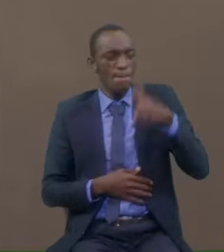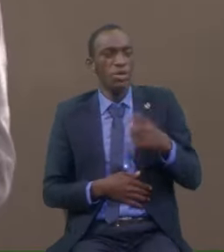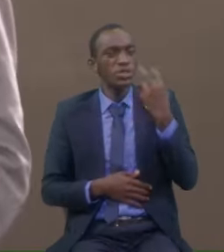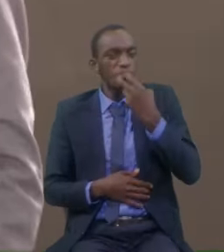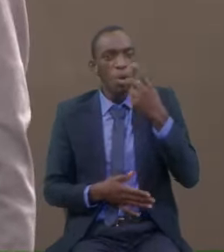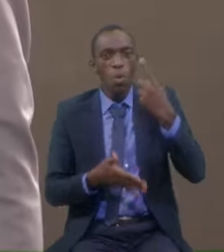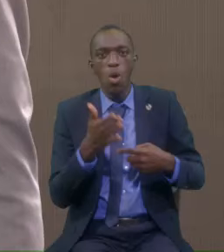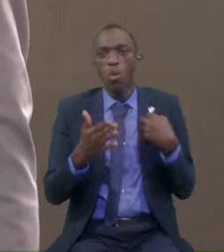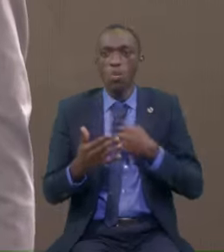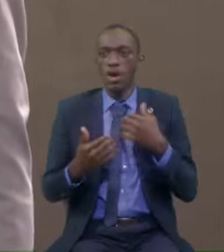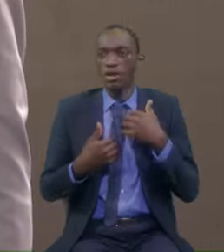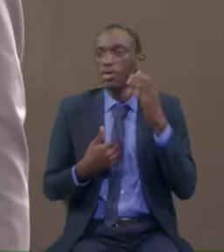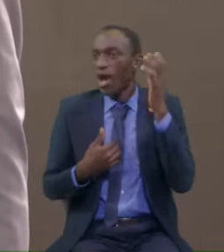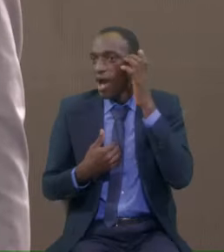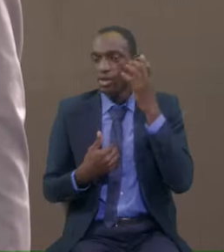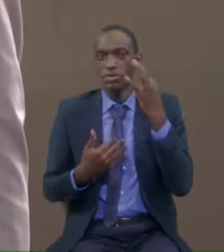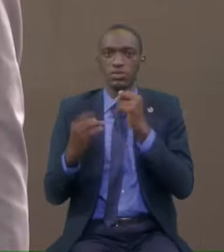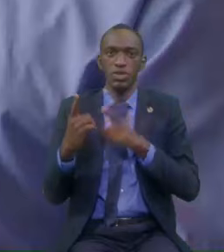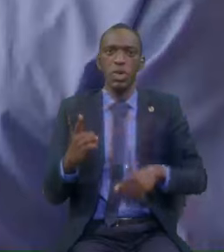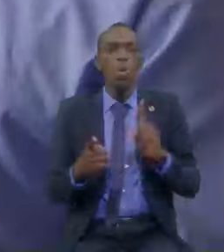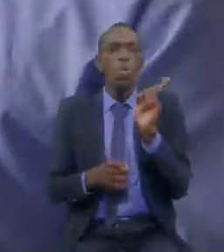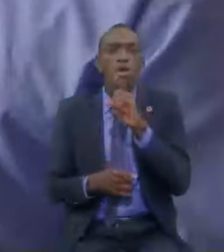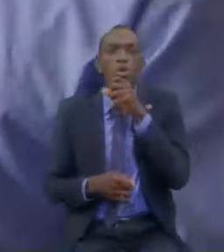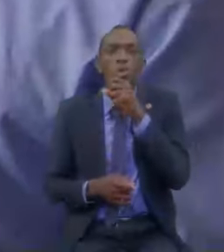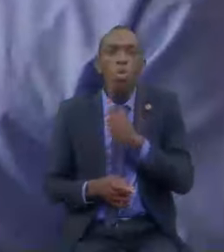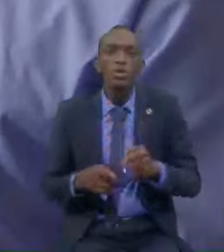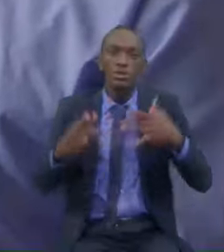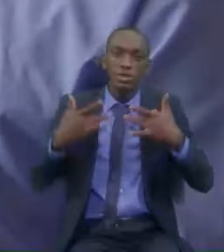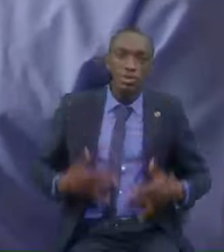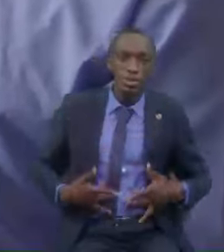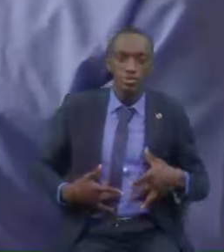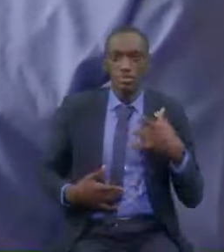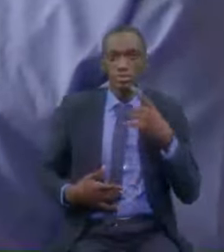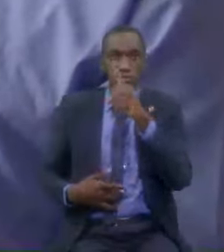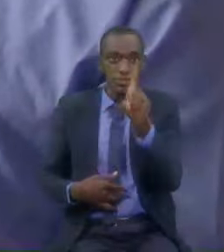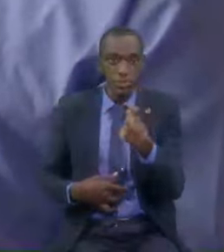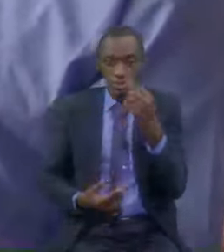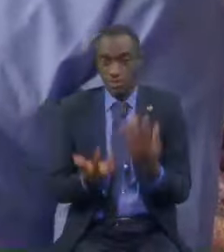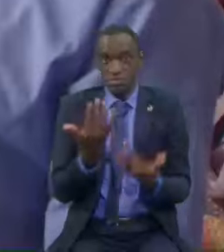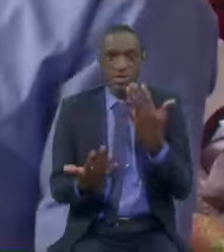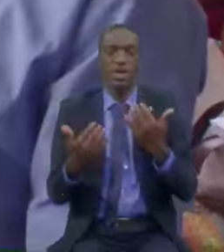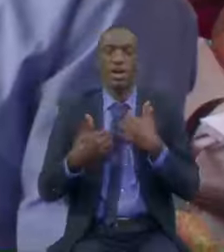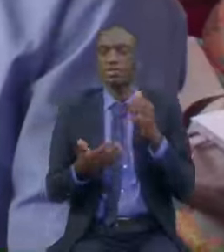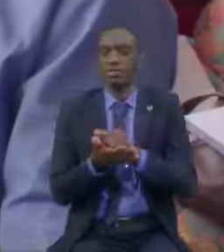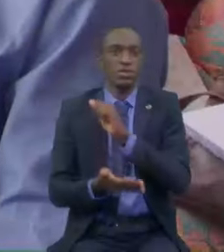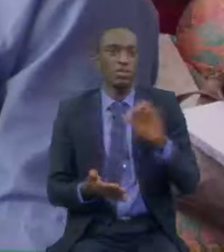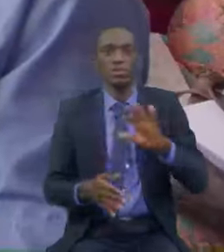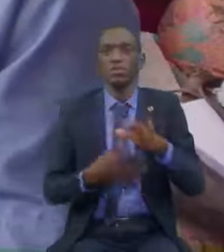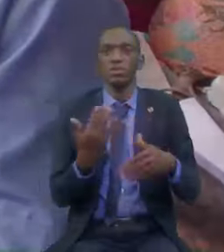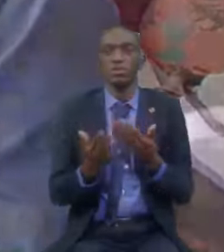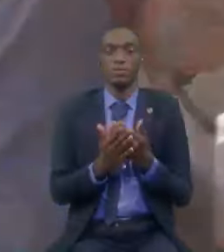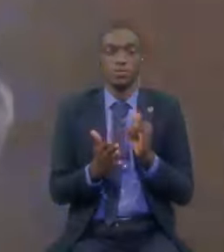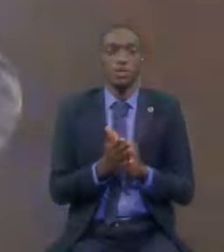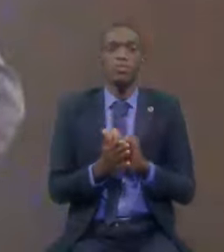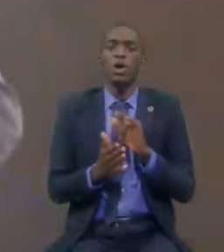discouragement? The fire had burnt it up. Where is the old pride? I'm greater than you